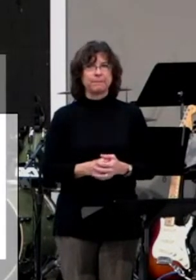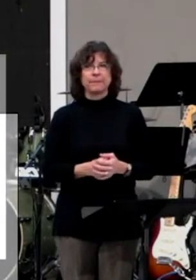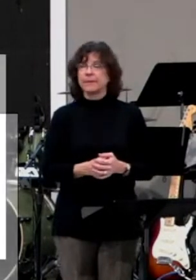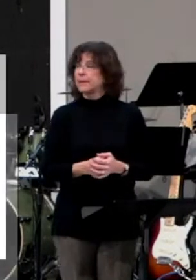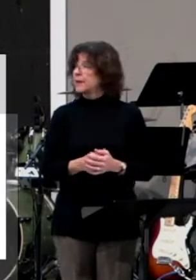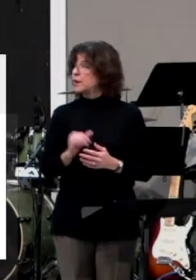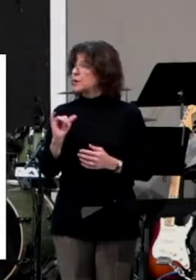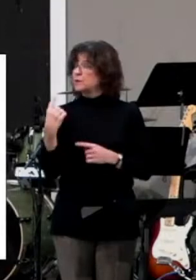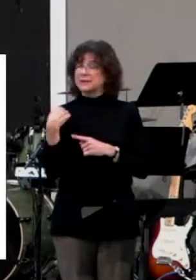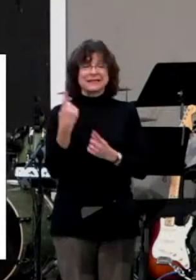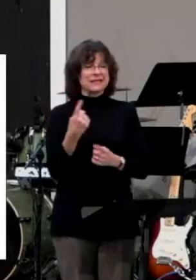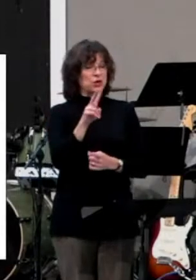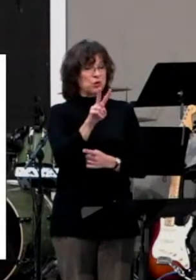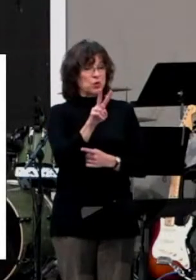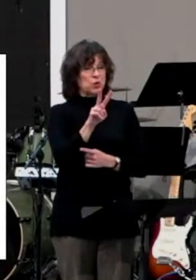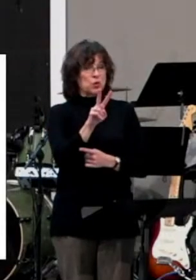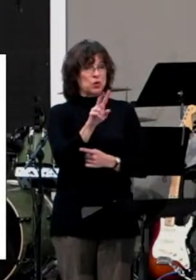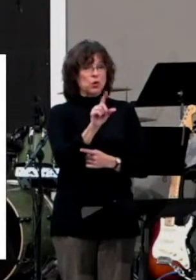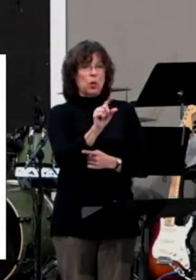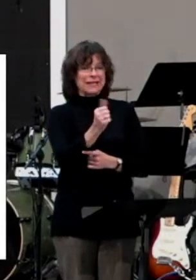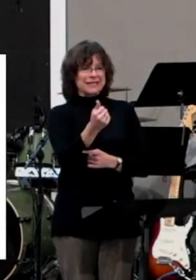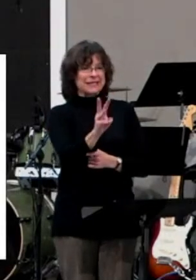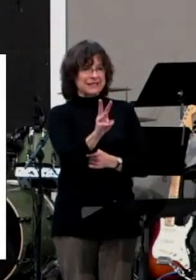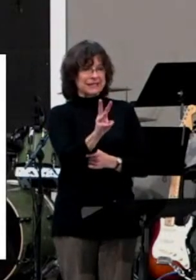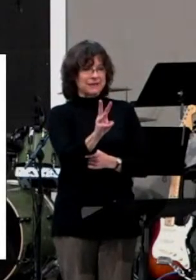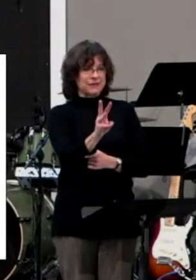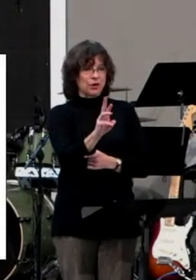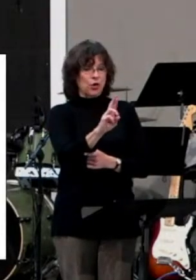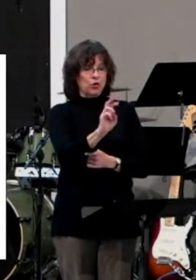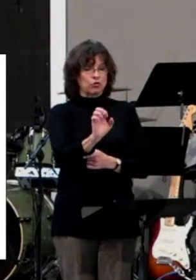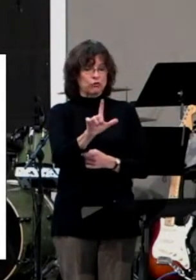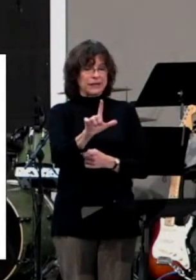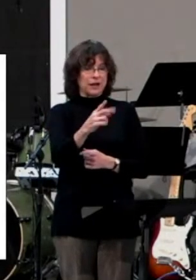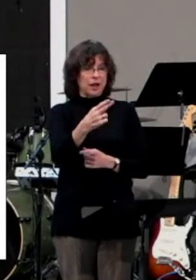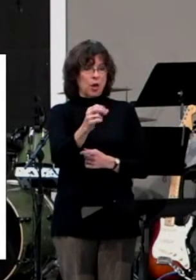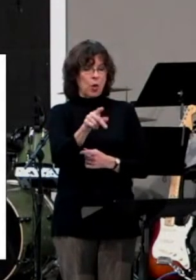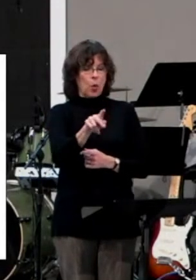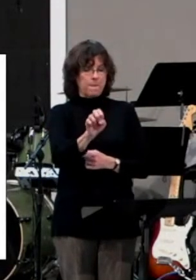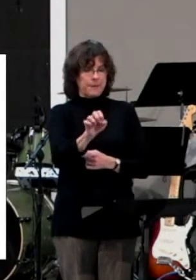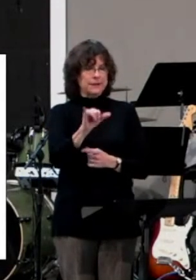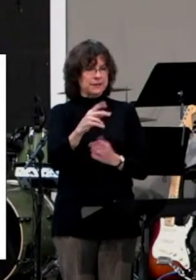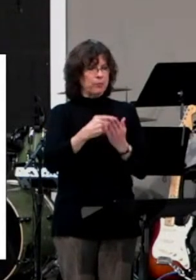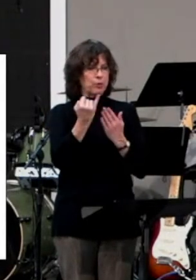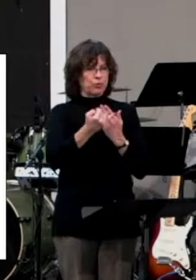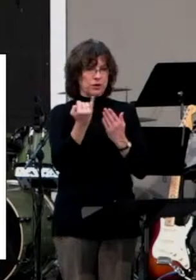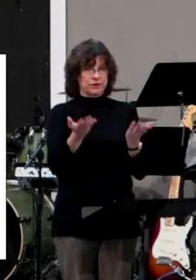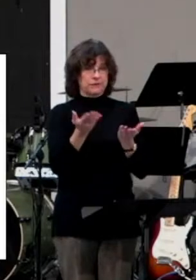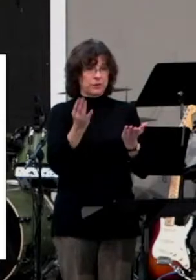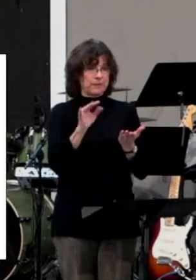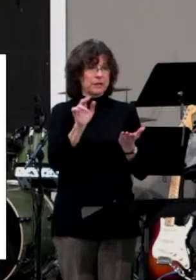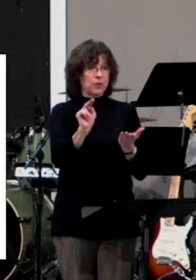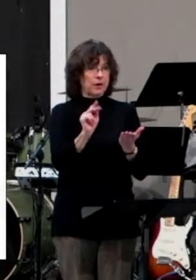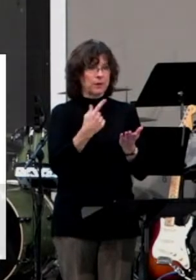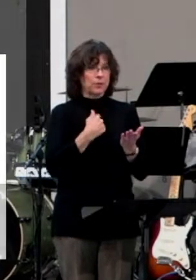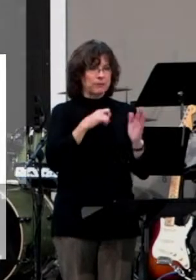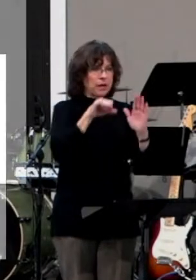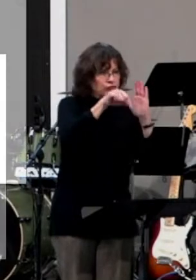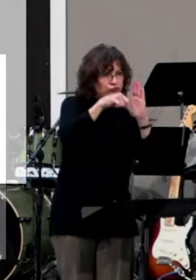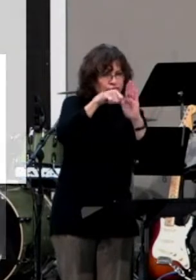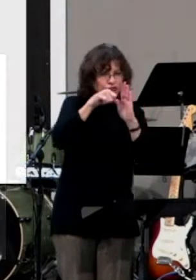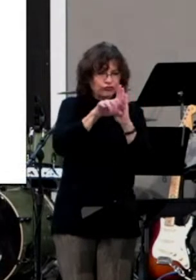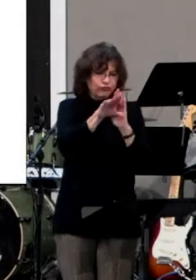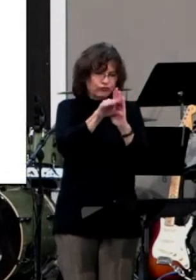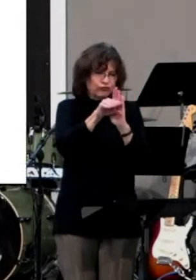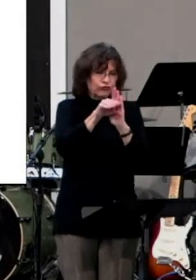Since 2016, the Real Hope Project has been going around the state of Minnesota, taking files that